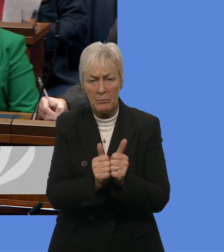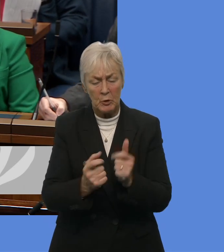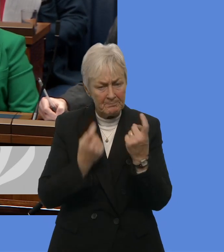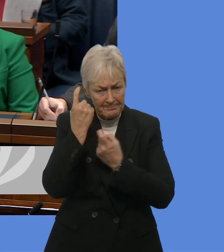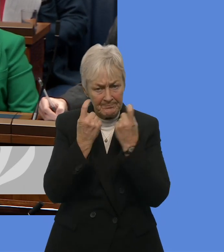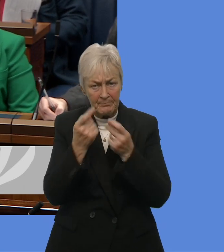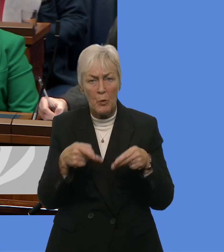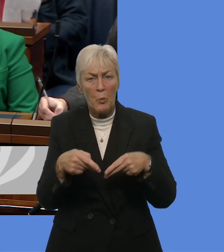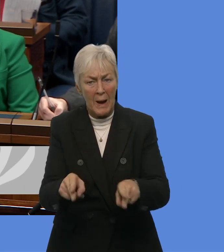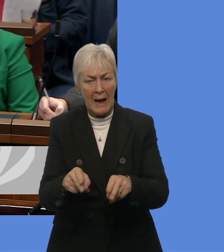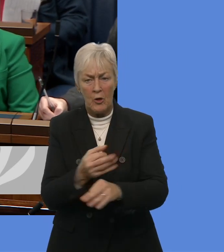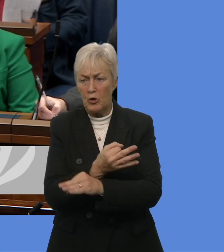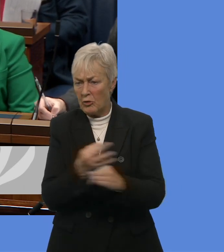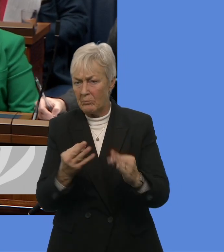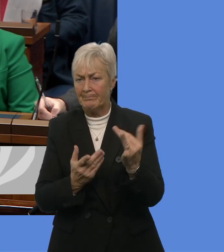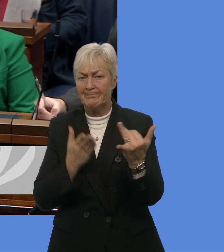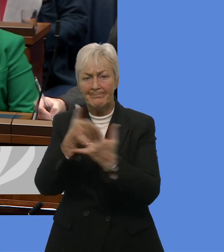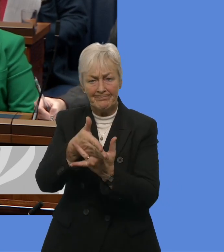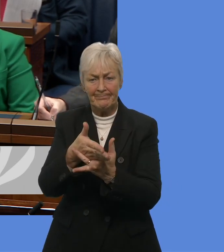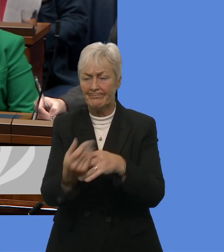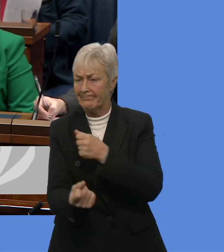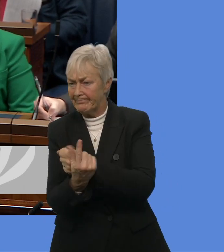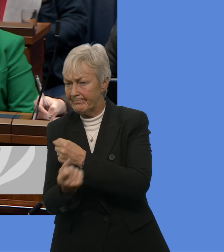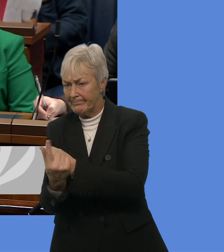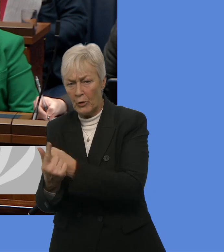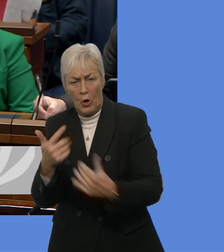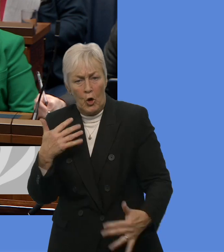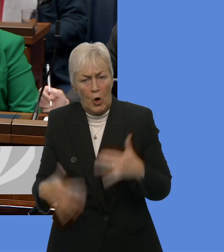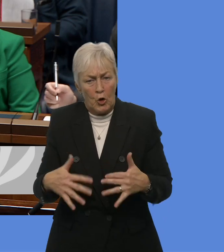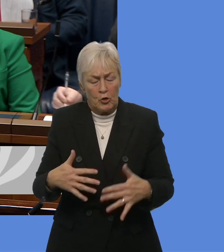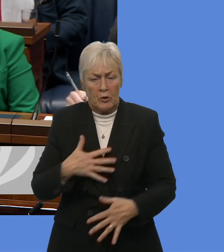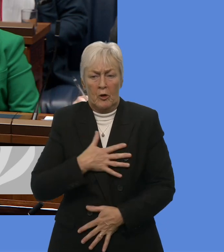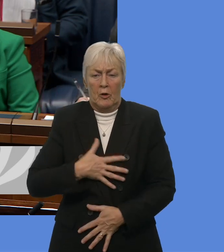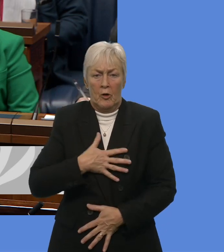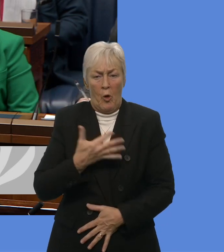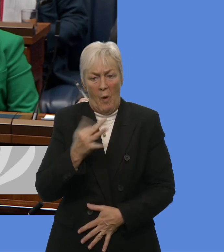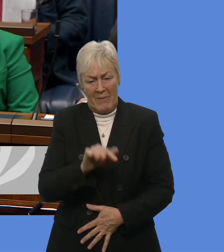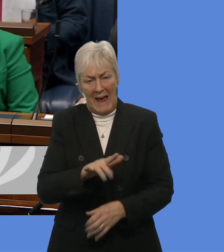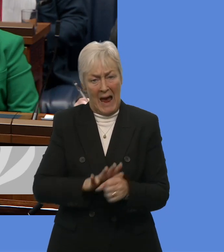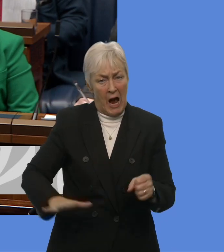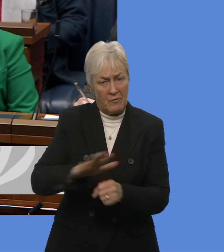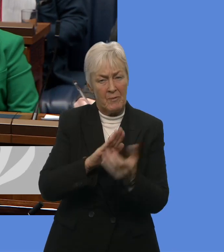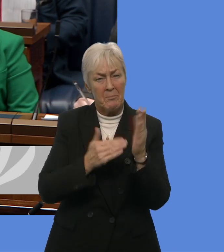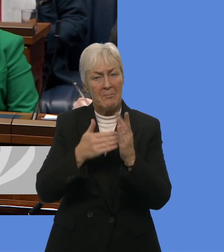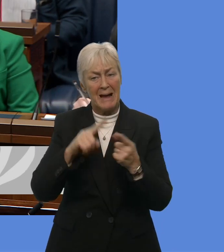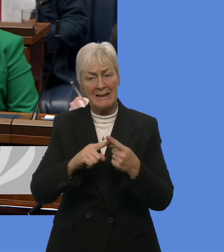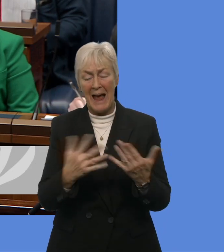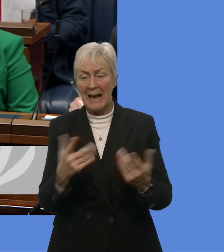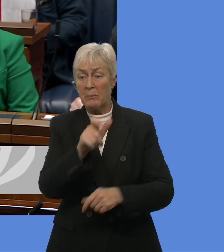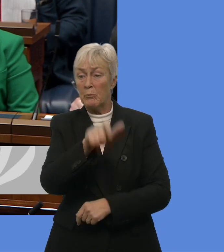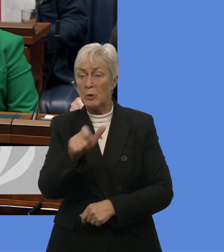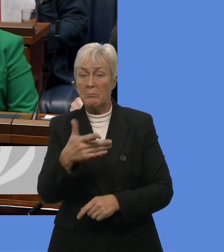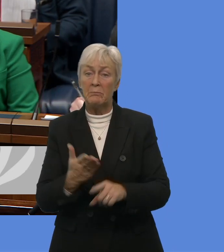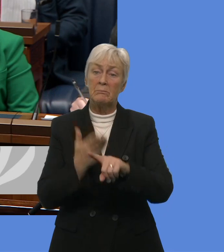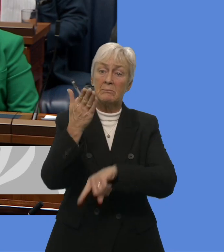in a way that does not cause any further hurt or offence in terms of the site. But any development of the site, if anybody has gone